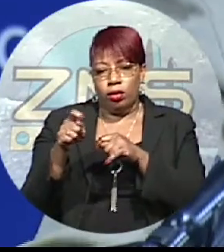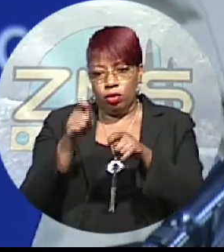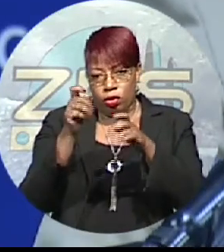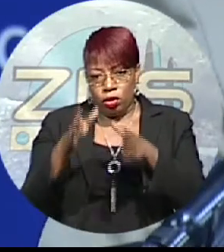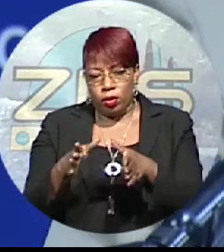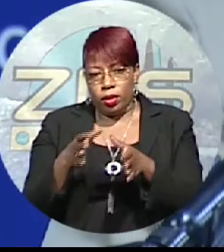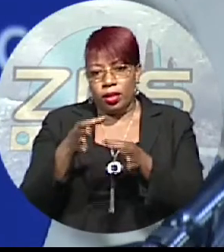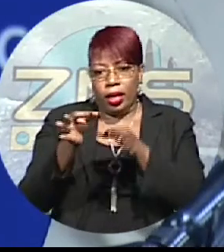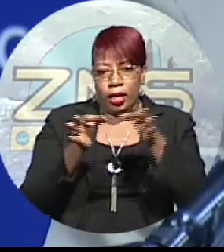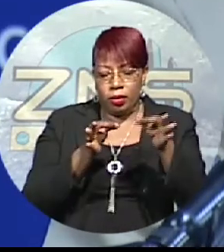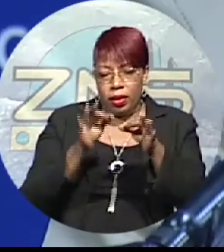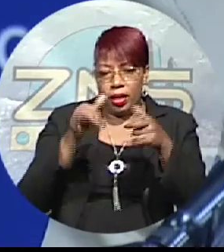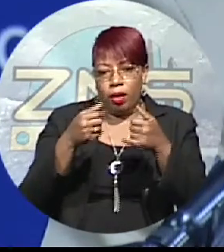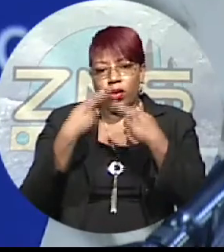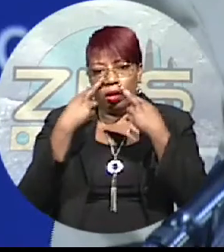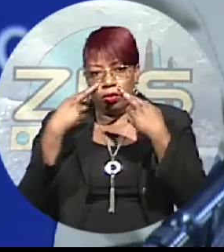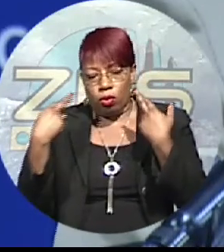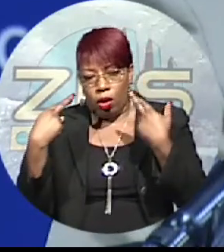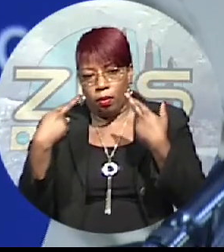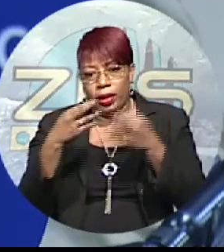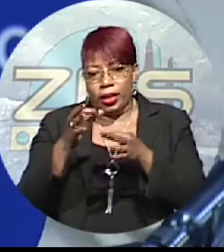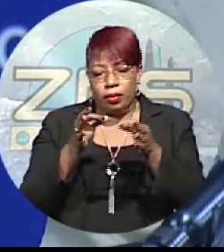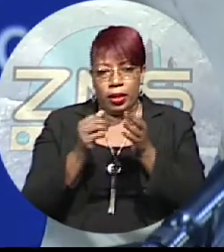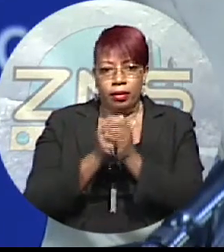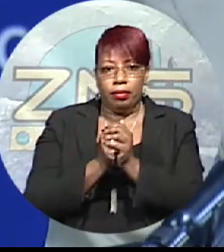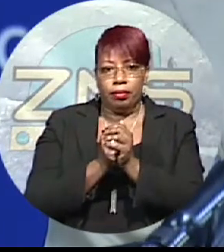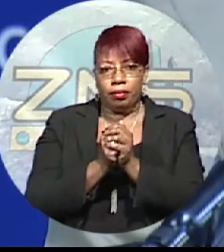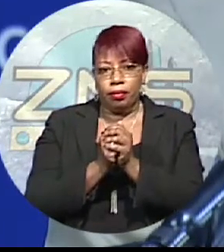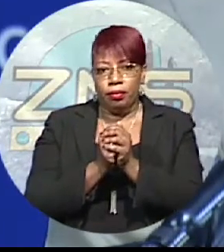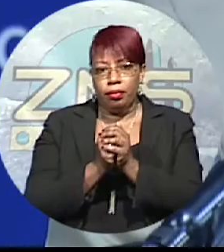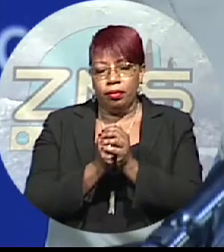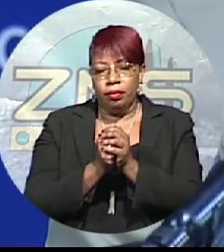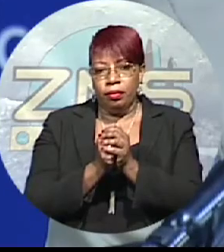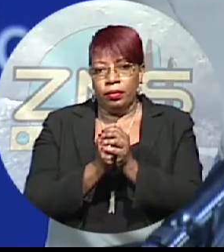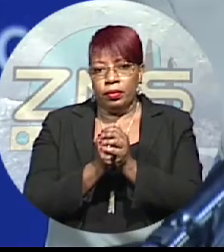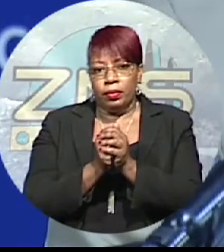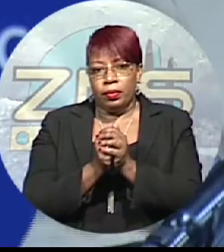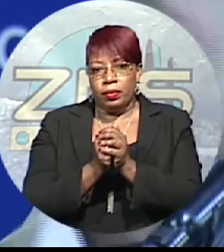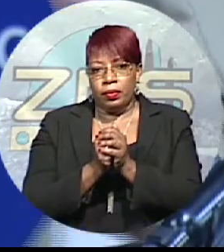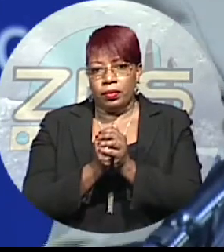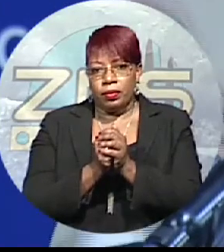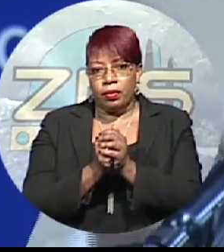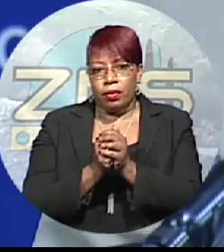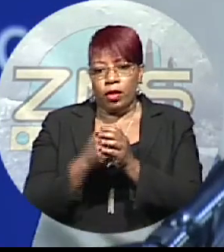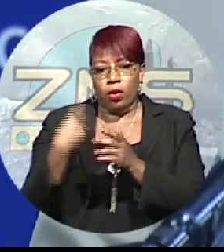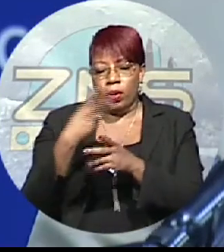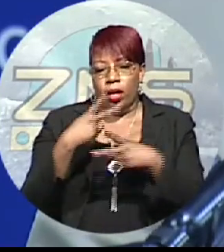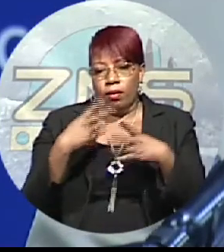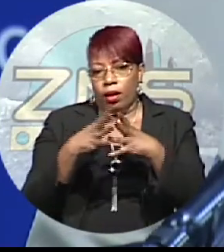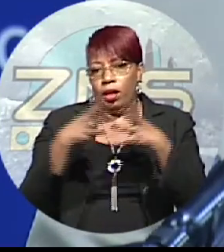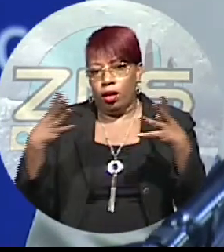she was and how he got robbed. And it suddenly doesn't line up or doesn't make sense. We have lots of cases like that.